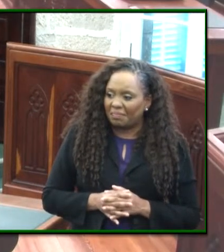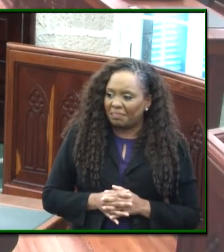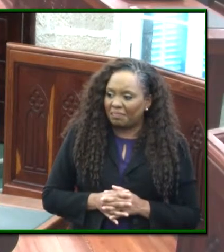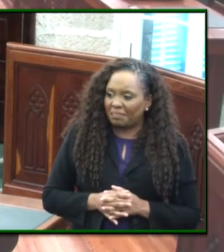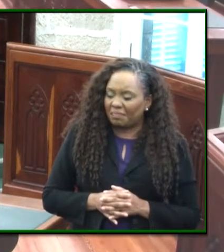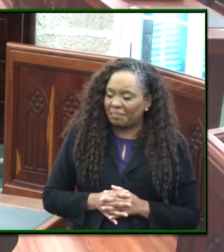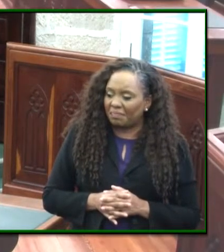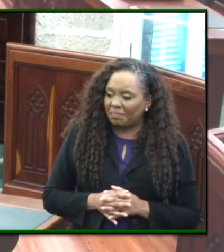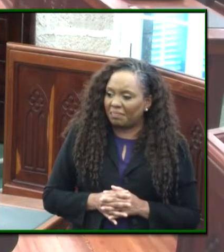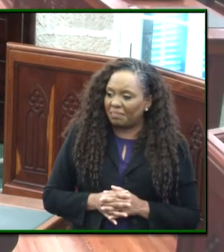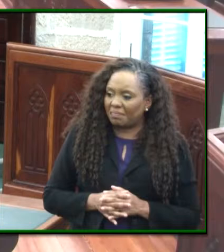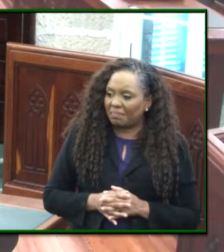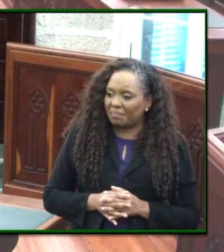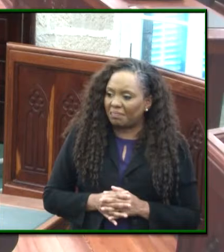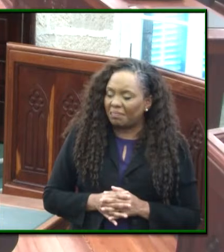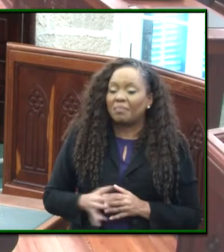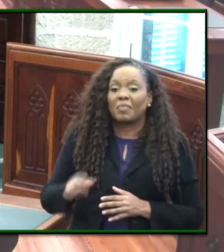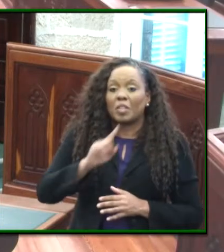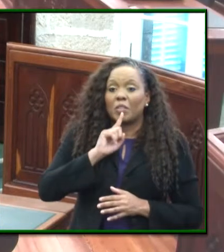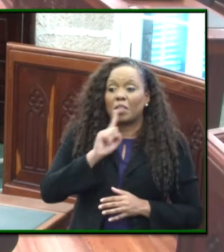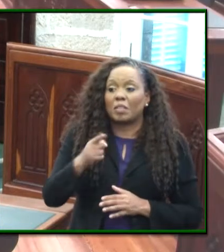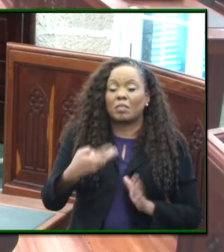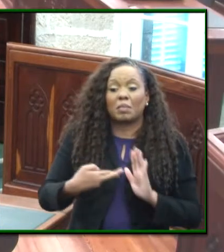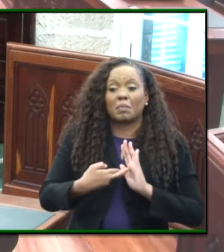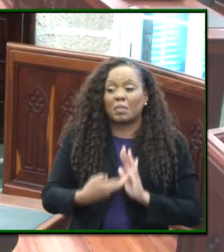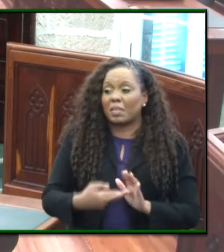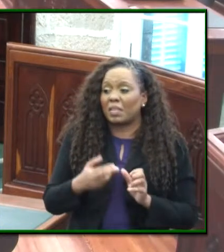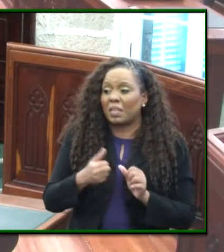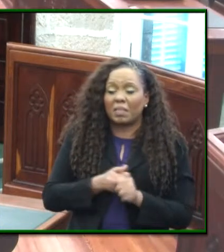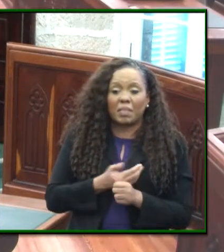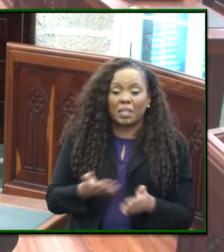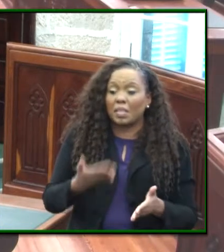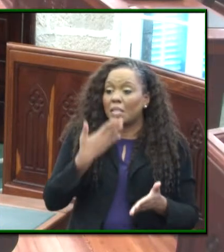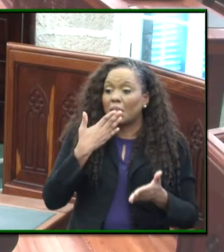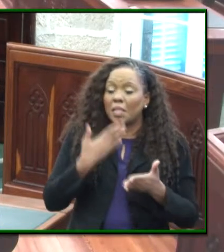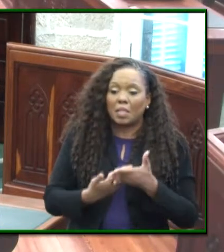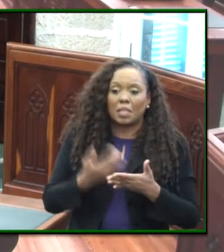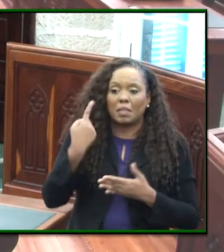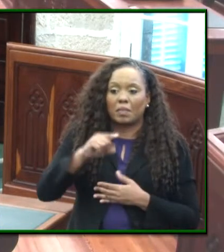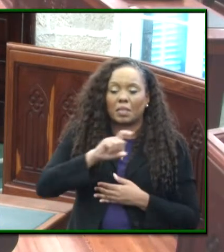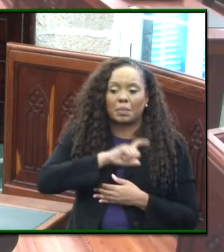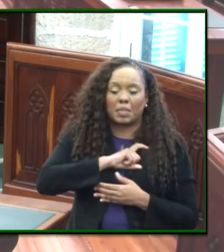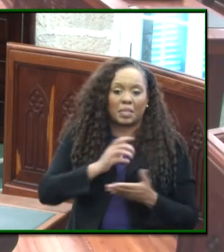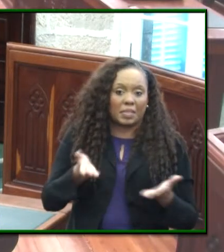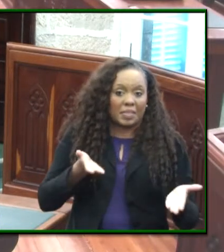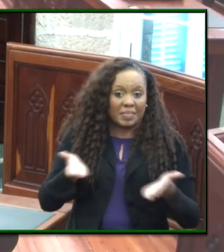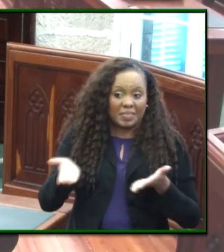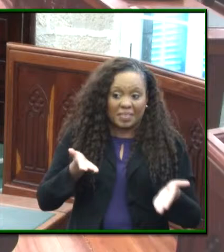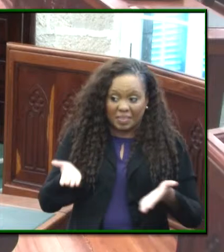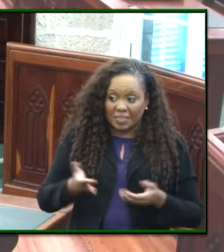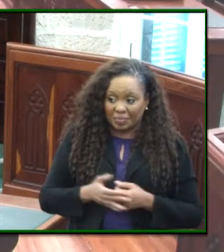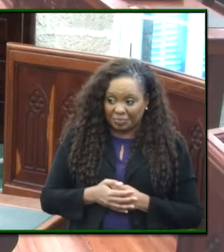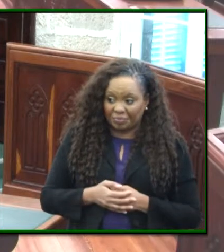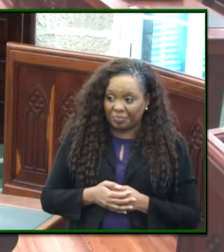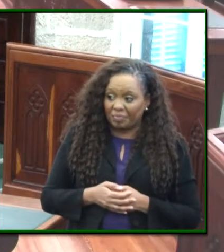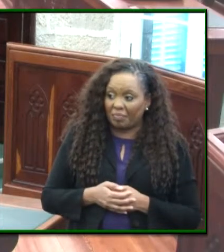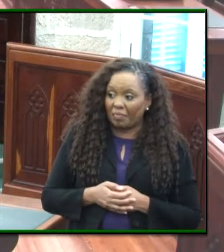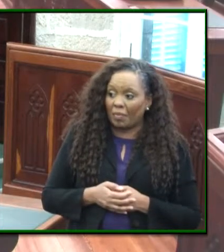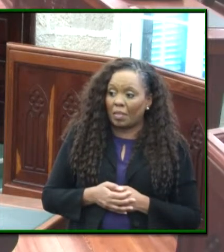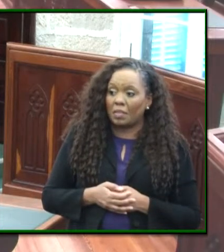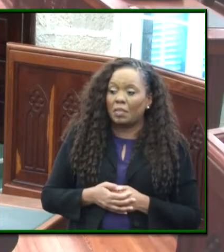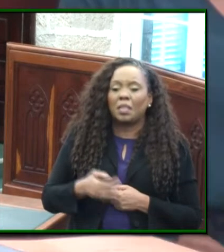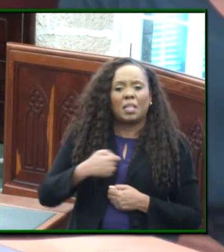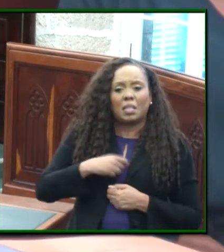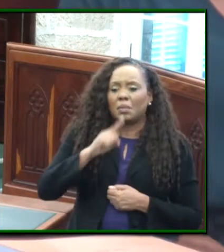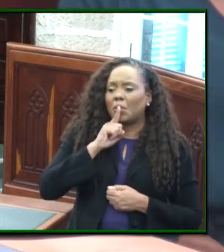represented all that was good in the police service. And I am sure you're going to feel his